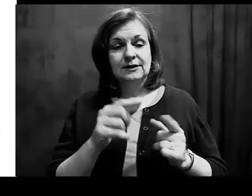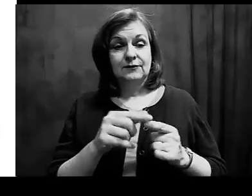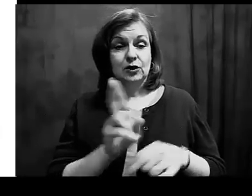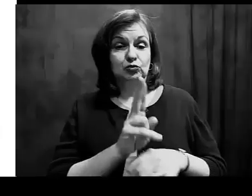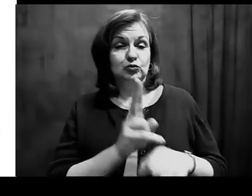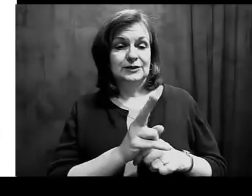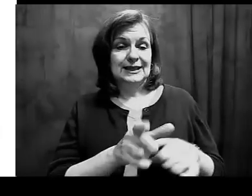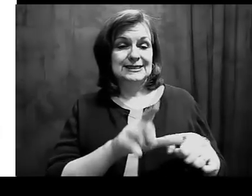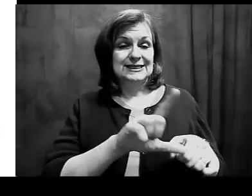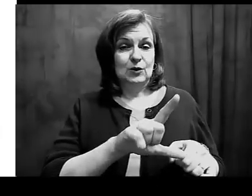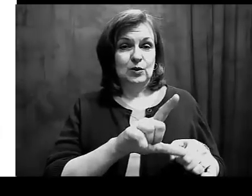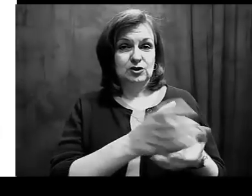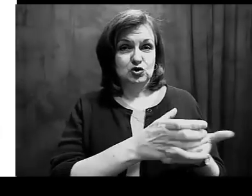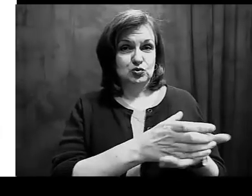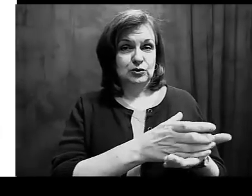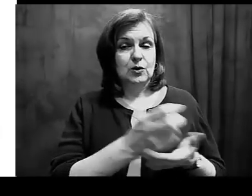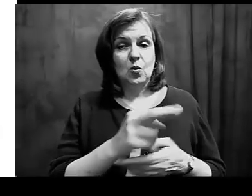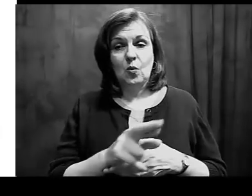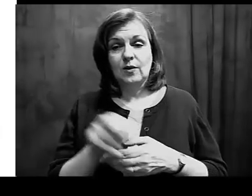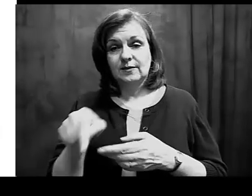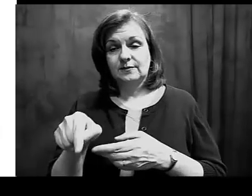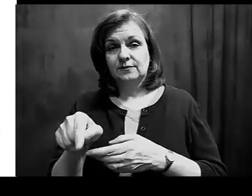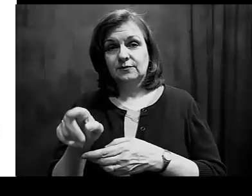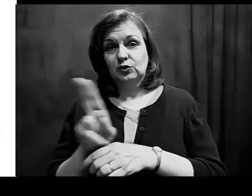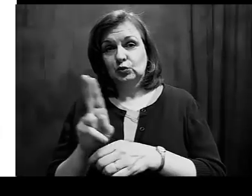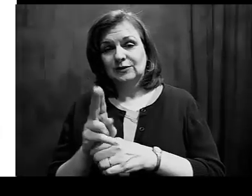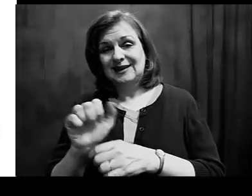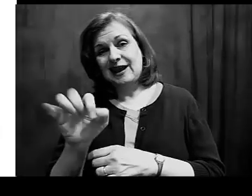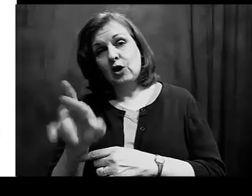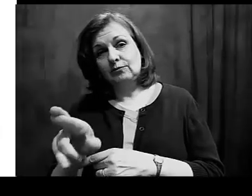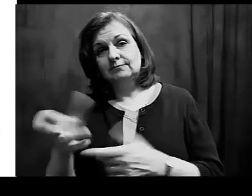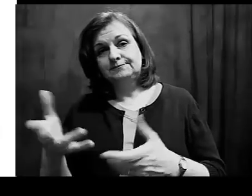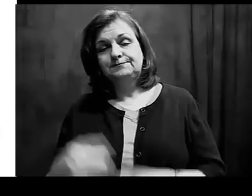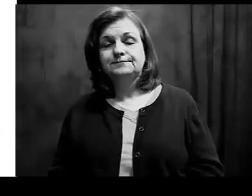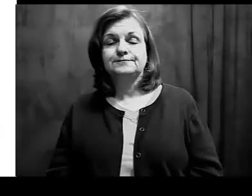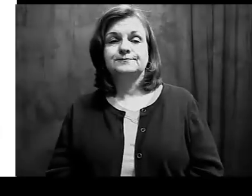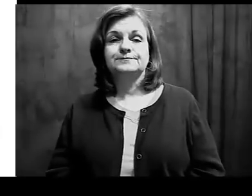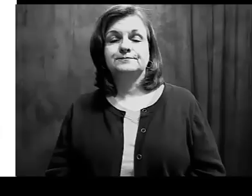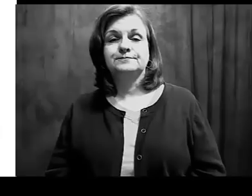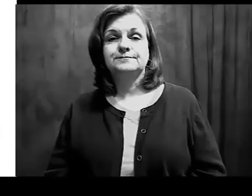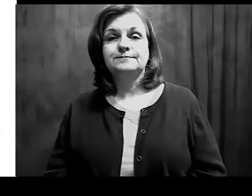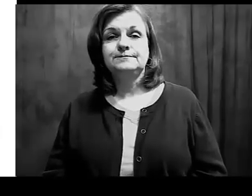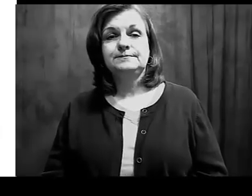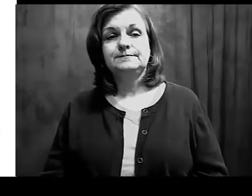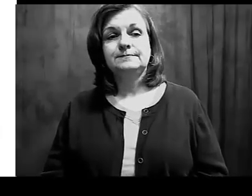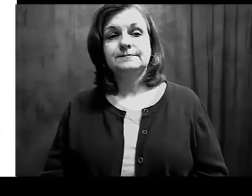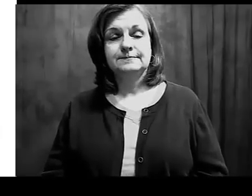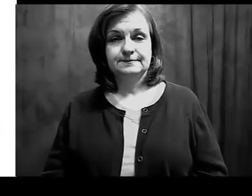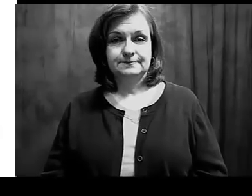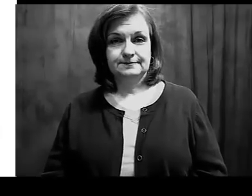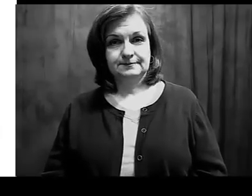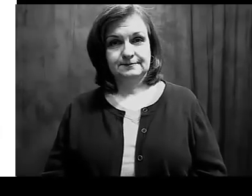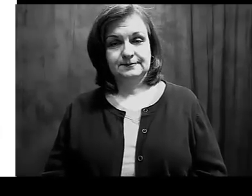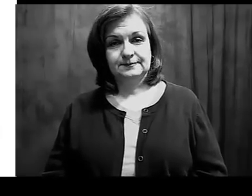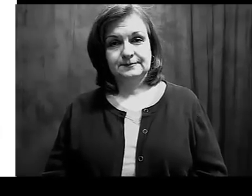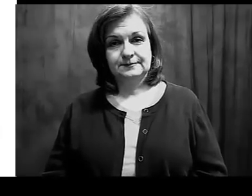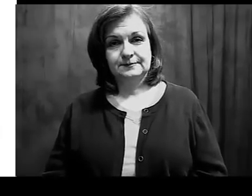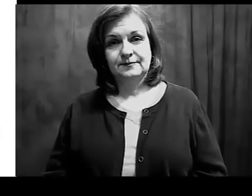in liquid solution or whether or not they're actually in airborne. Okay, now the thing we have to be careful